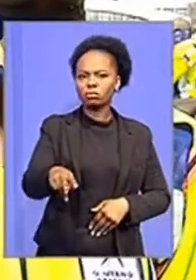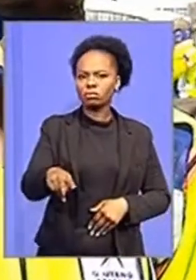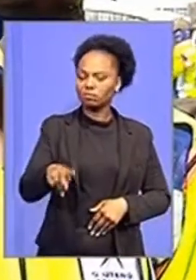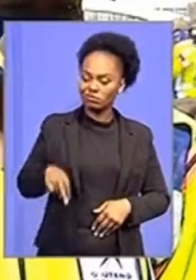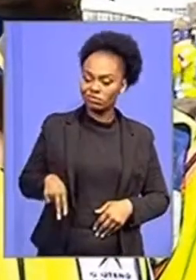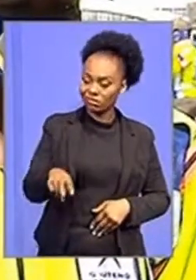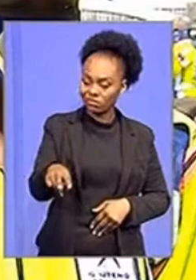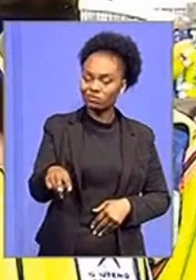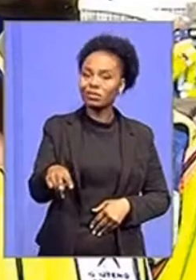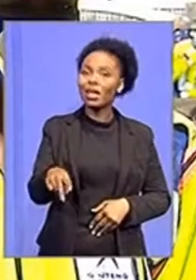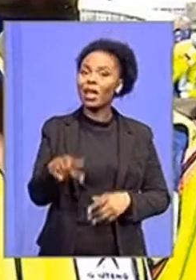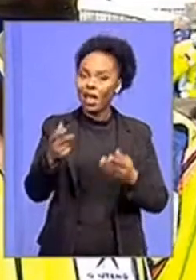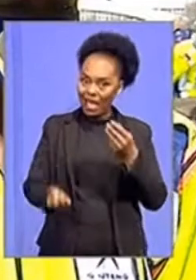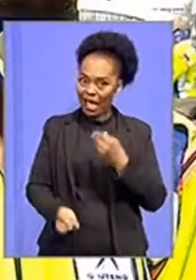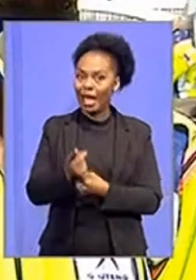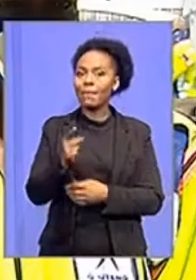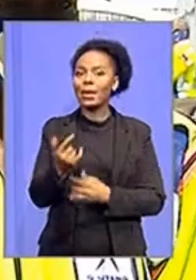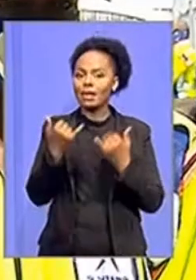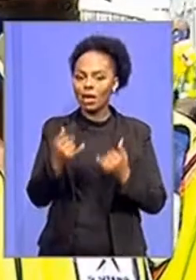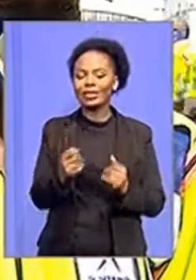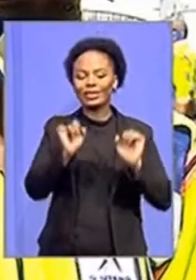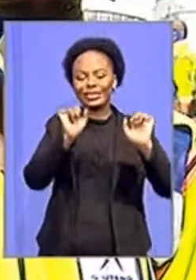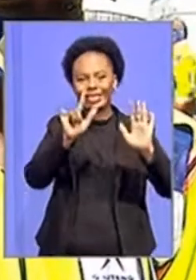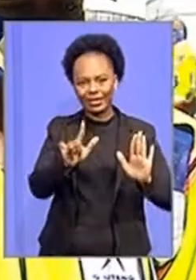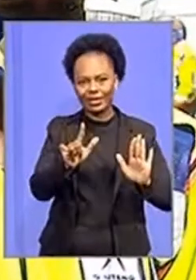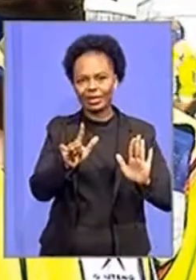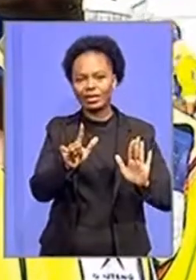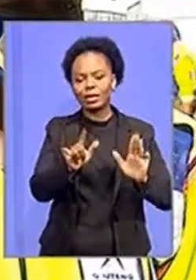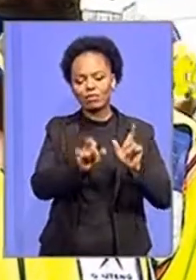And already about seven